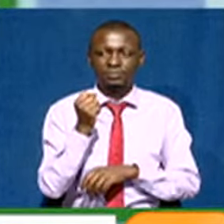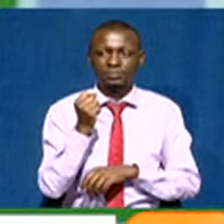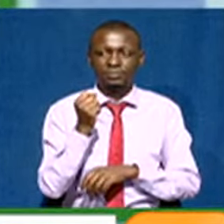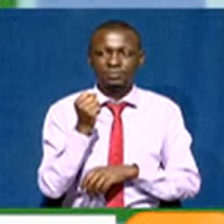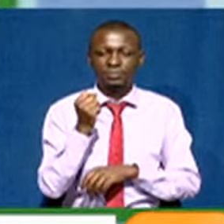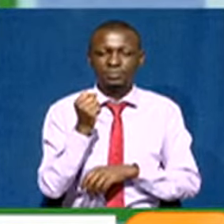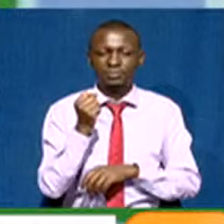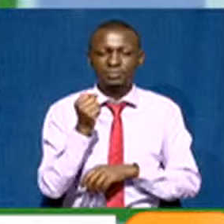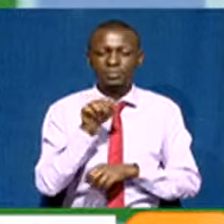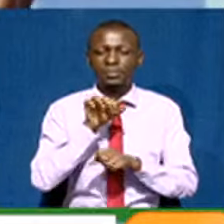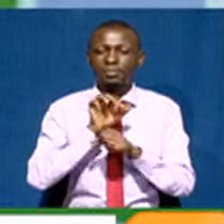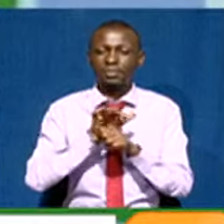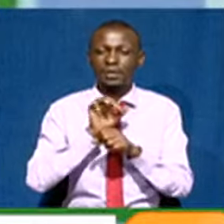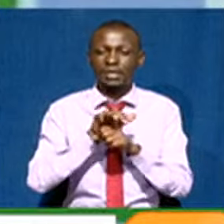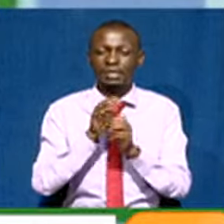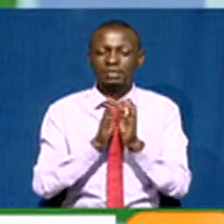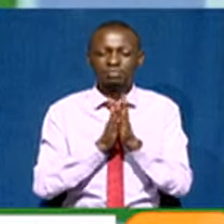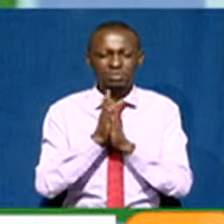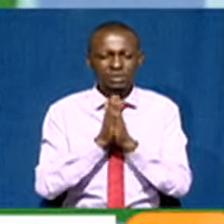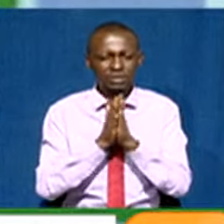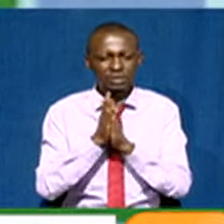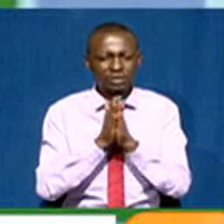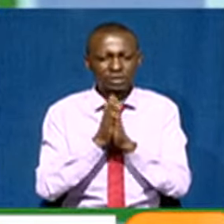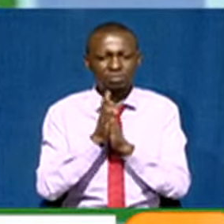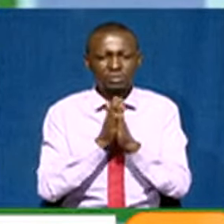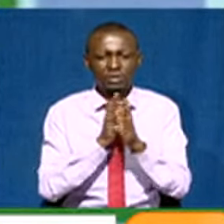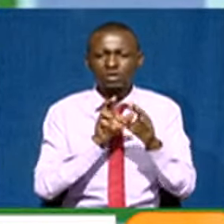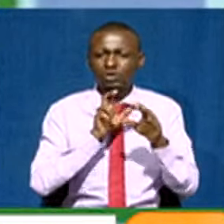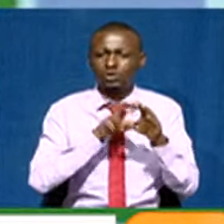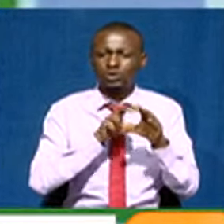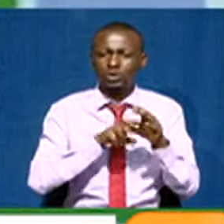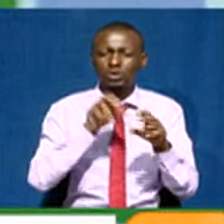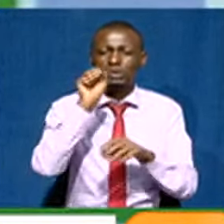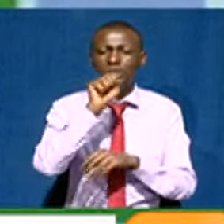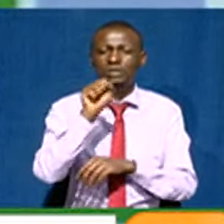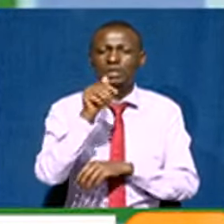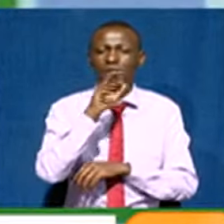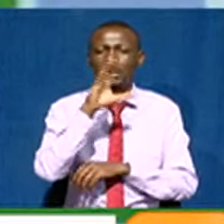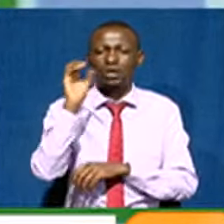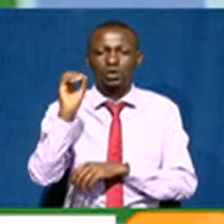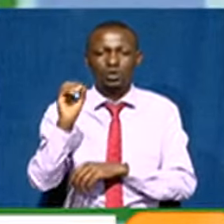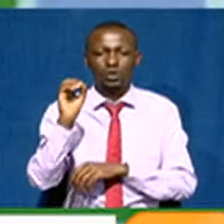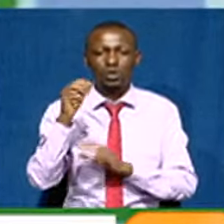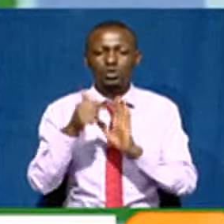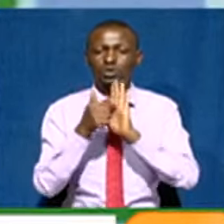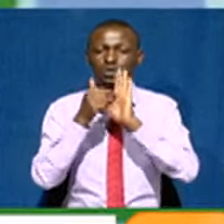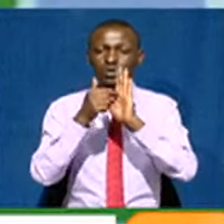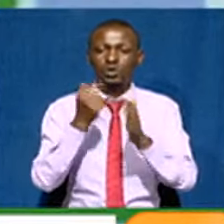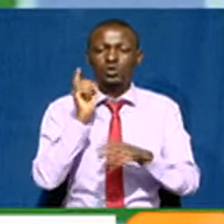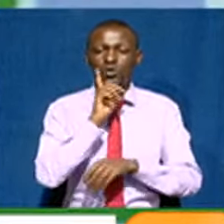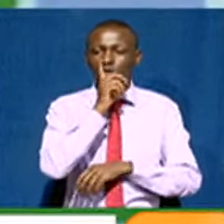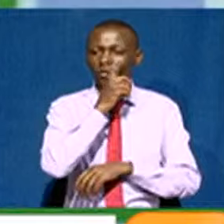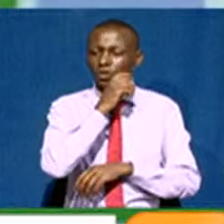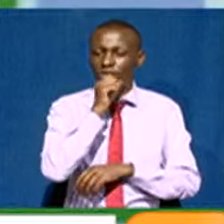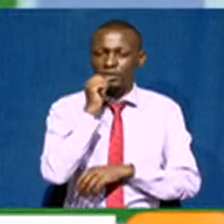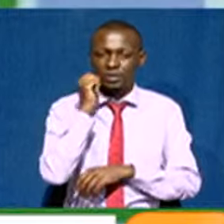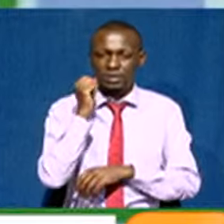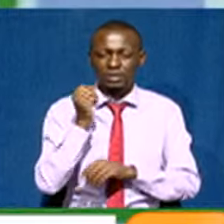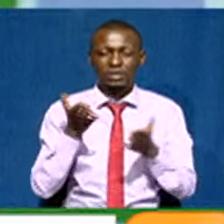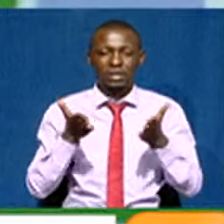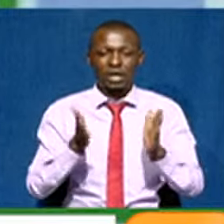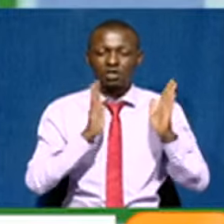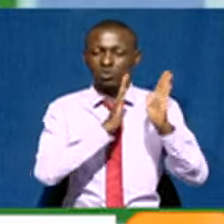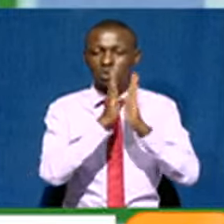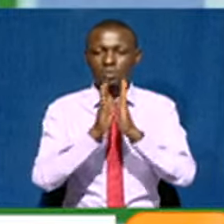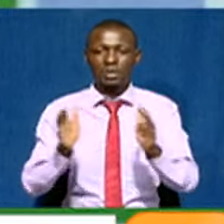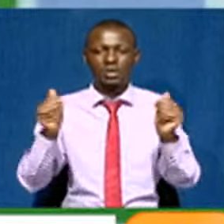gaining, credit unions and other jurisdictions that they call. And of course, that will tell you that we probably on the right track.